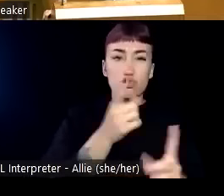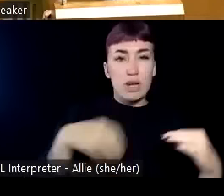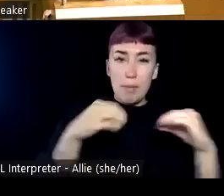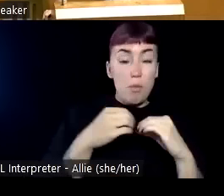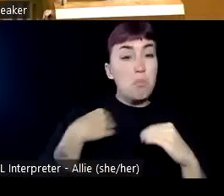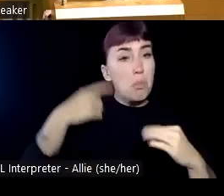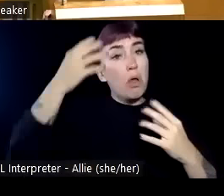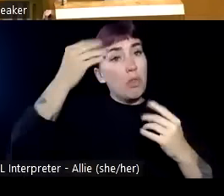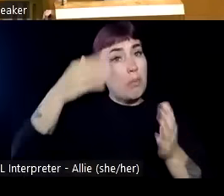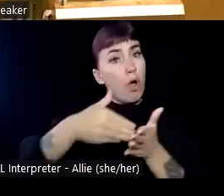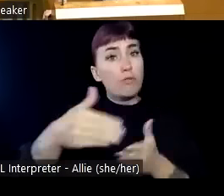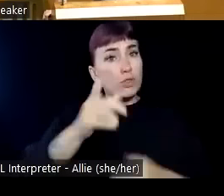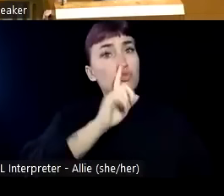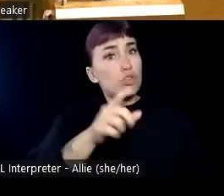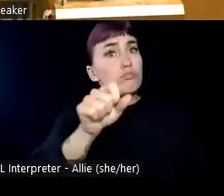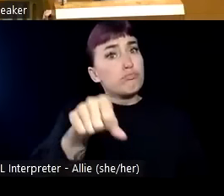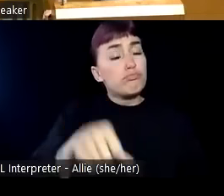about it a lot? Sure.